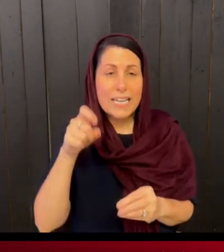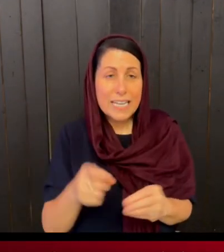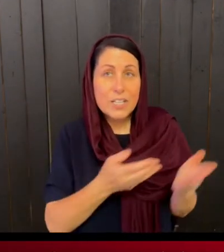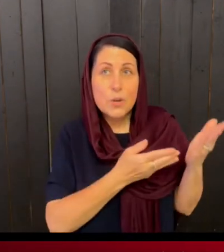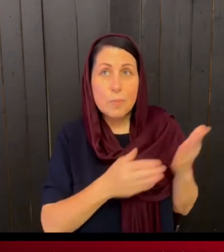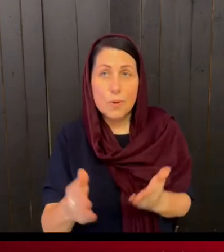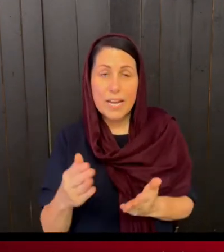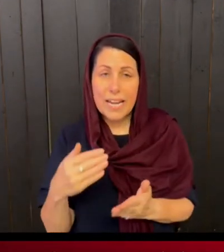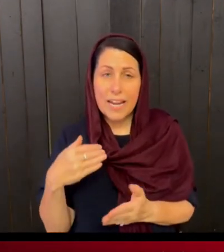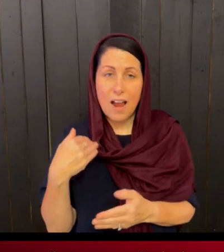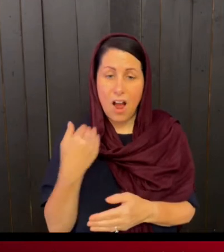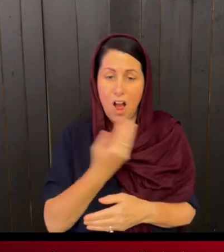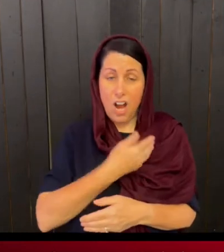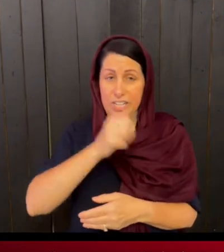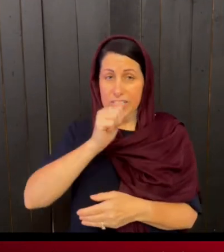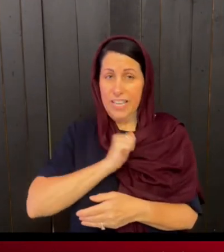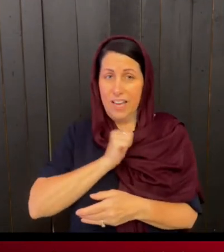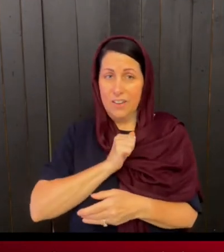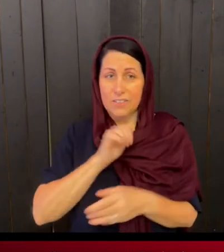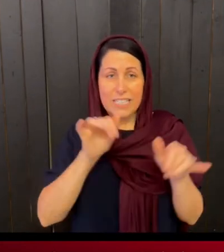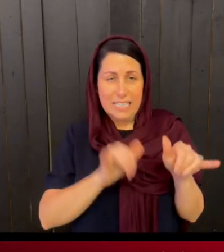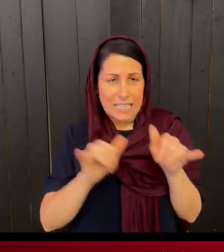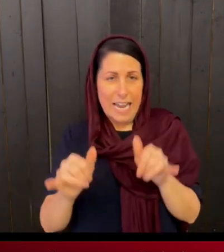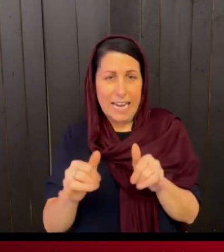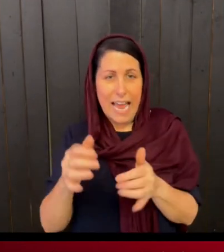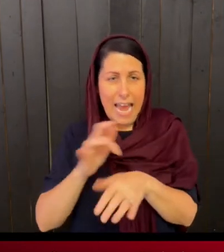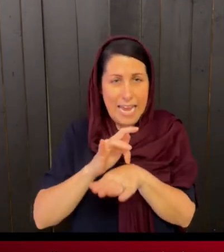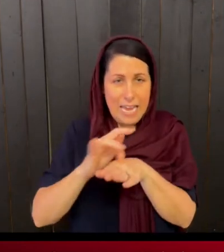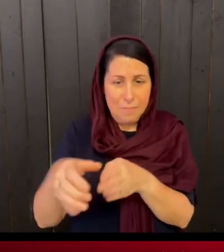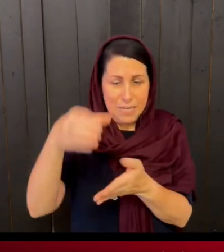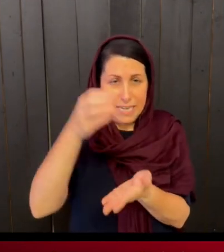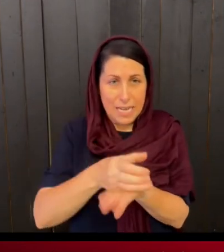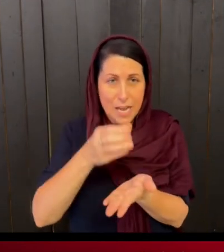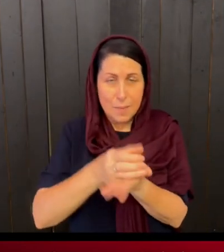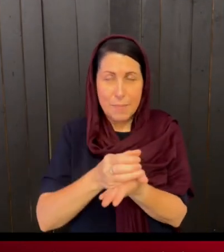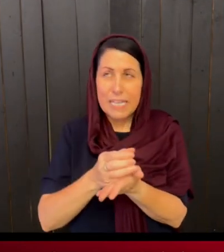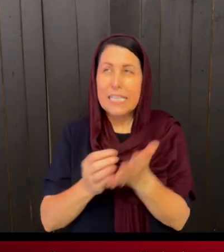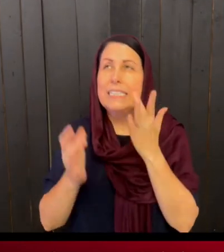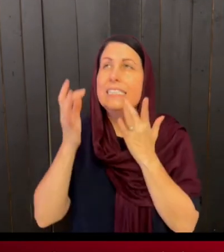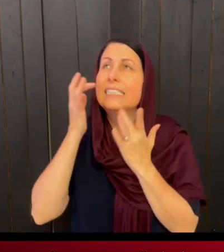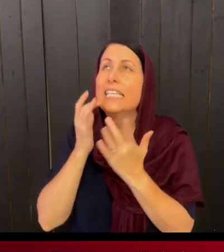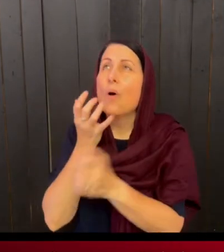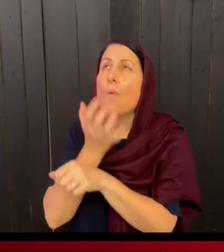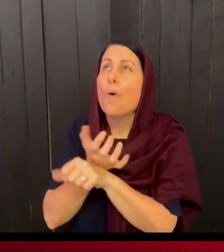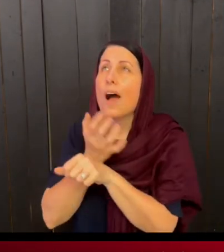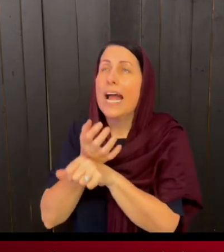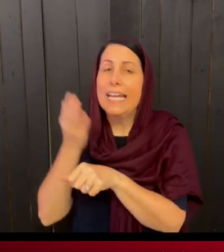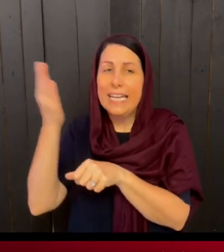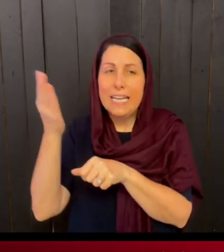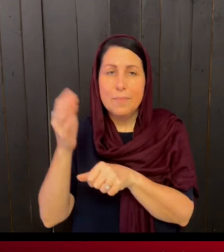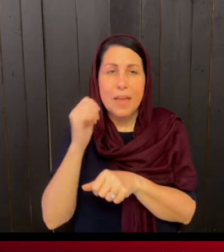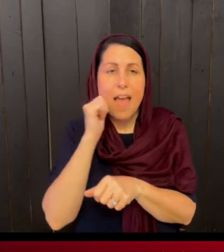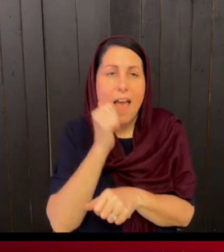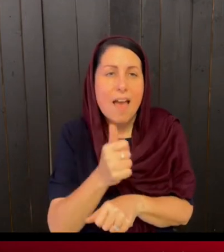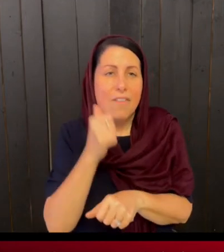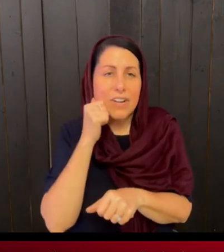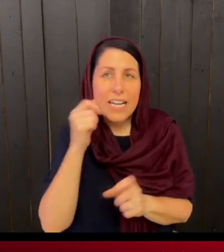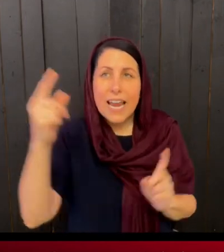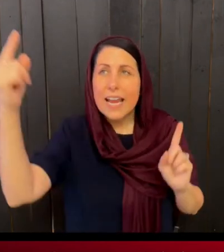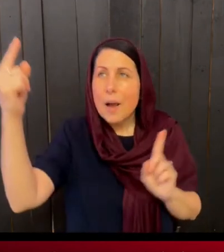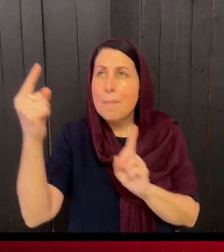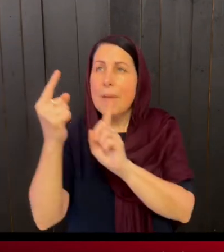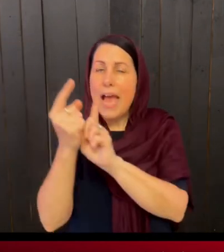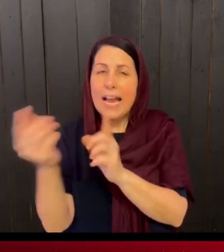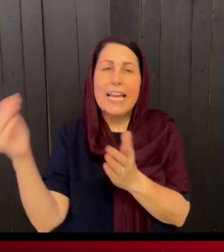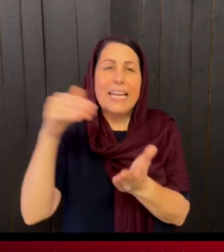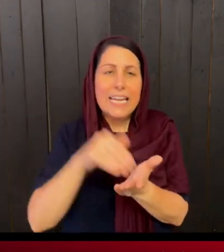as an empty vessel and desperation for him, and just keep coming back to him day after day and trusting that he's going to pour